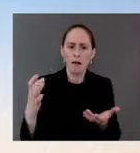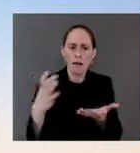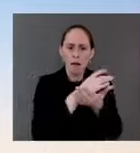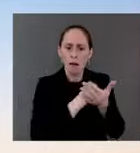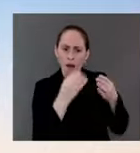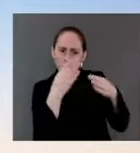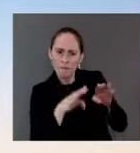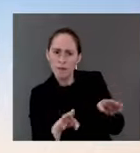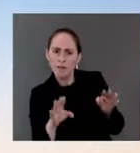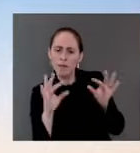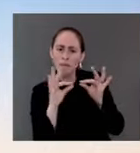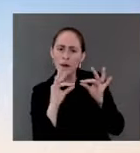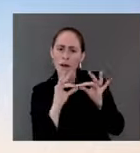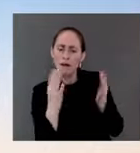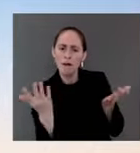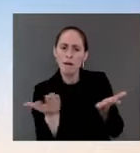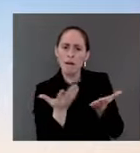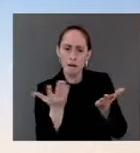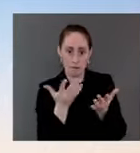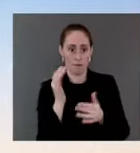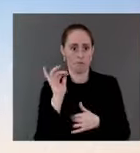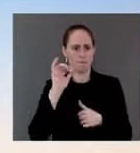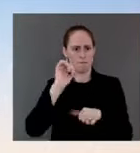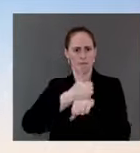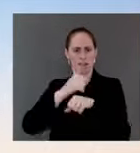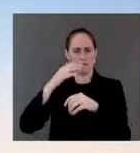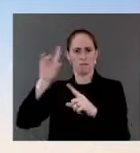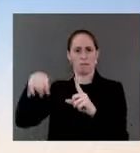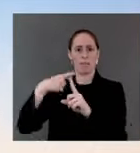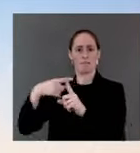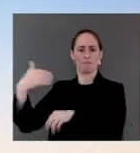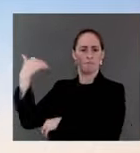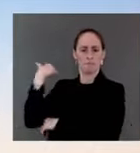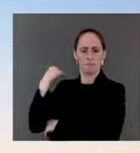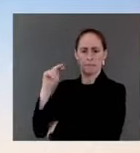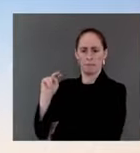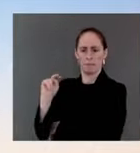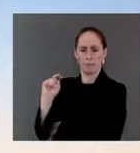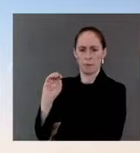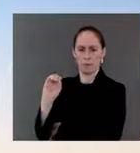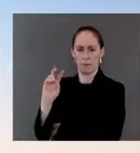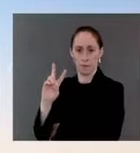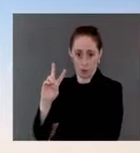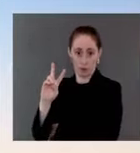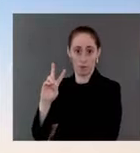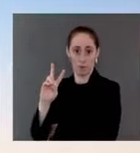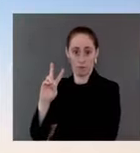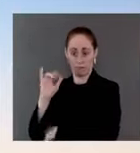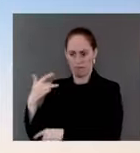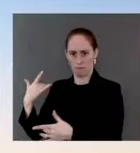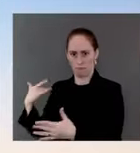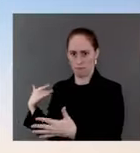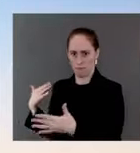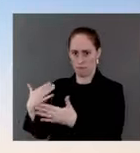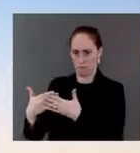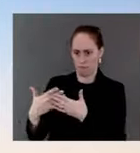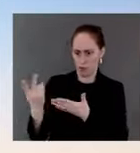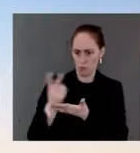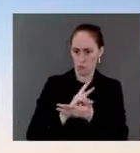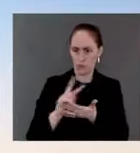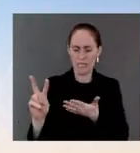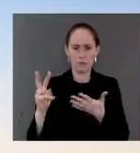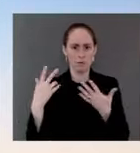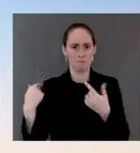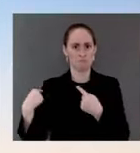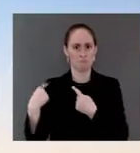over the course of the last nearly 2 weeks, we've seen a decrease in costs in some of the areas that account for a big percentage